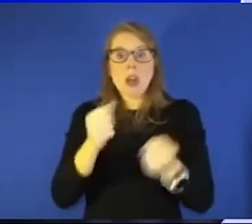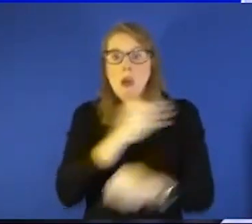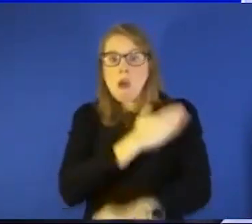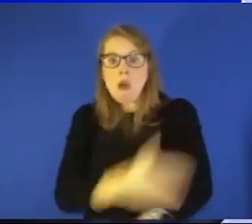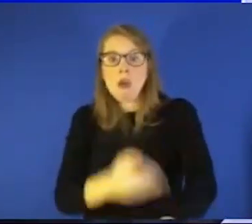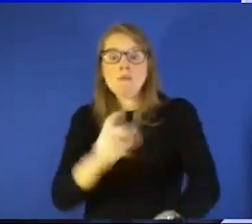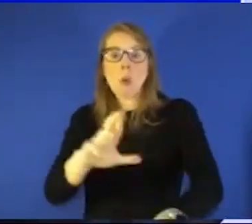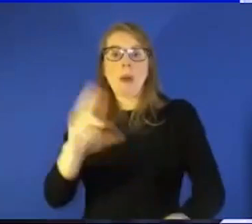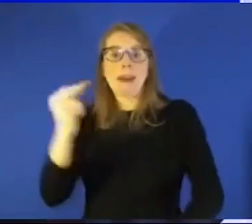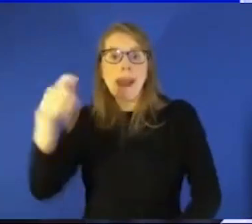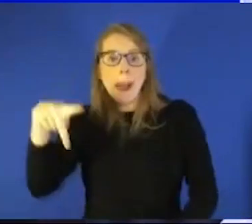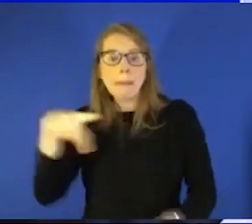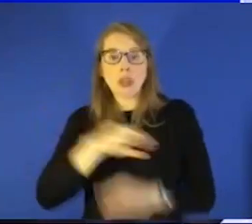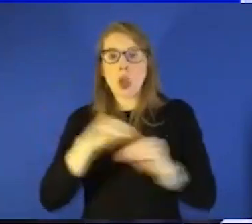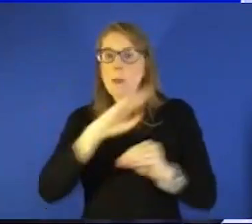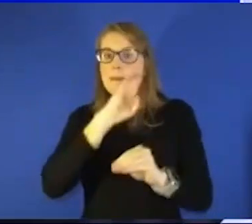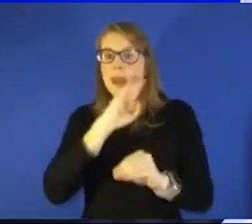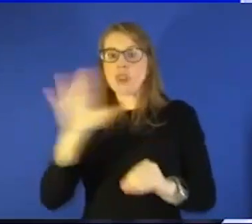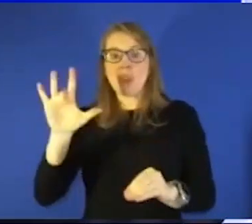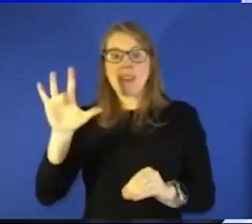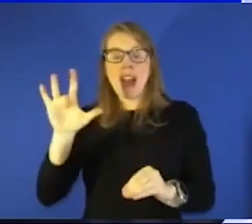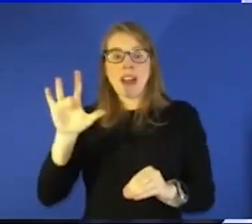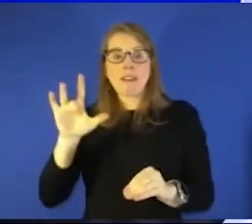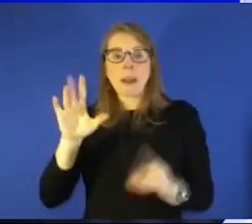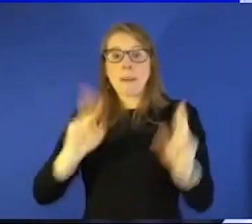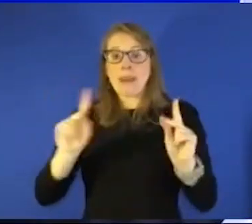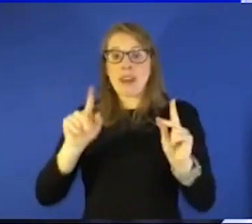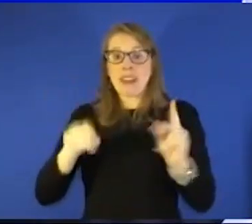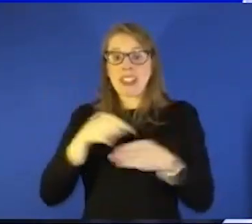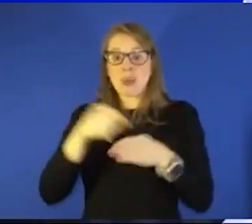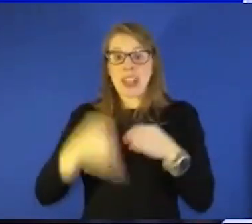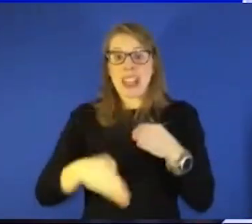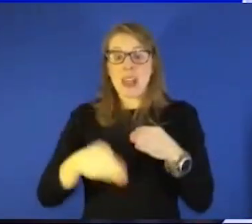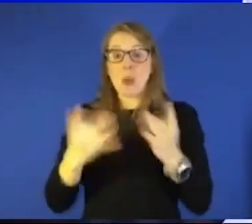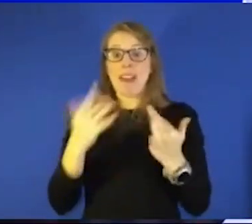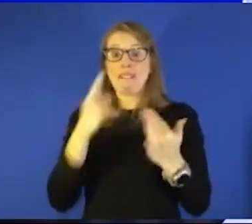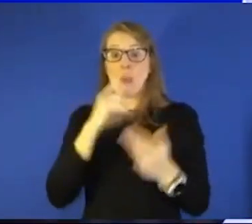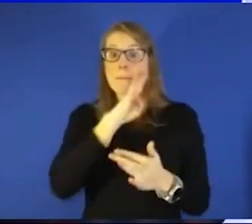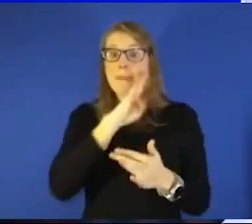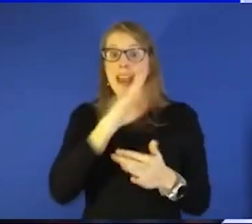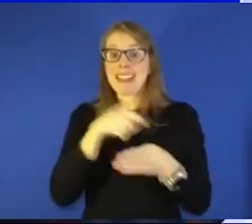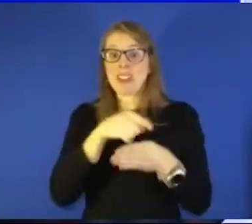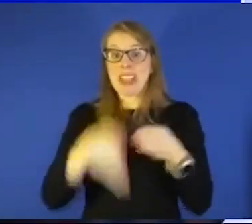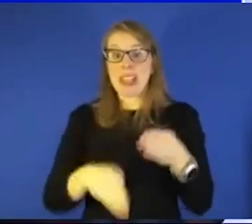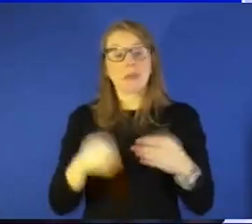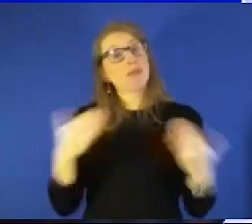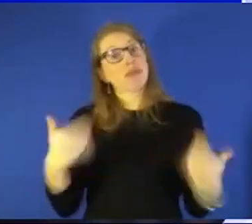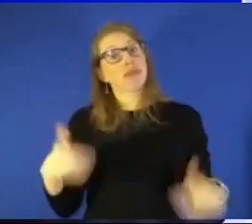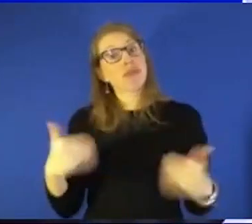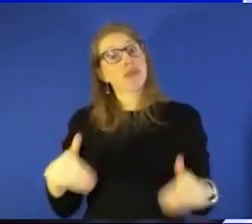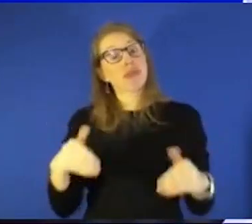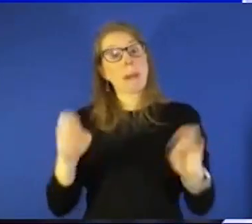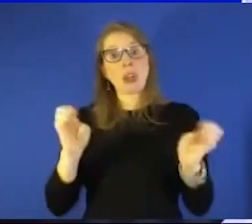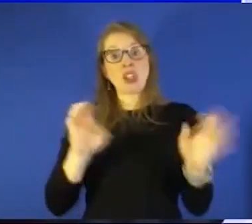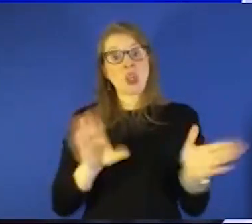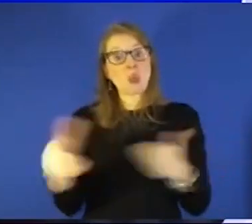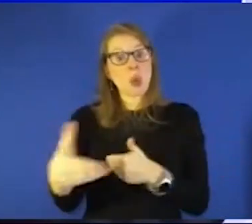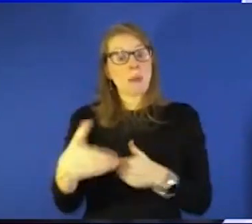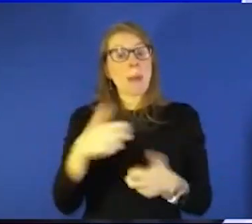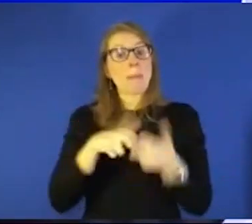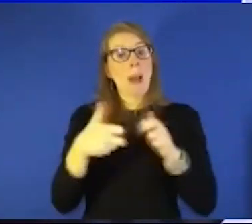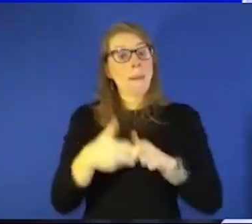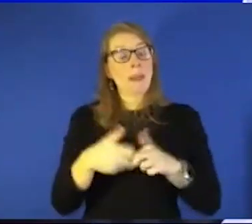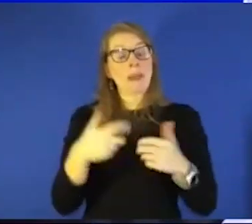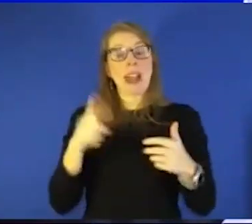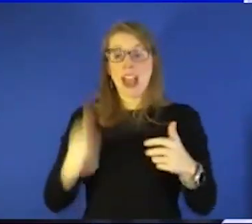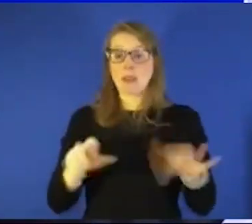beds. We had 25 people this weekend waiting for beds in our emergency room. That's a problem, folks, and we have to get a hold of it. And what we really have to